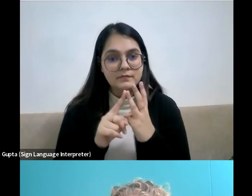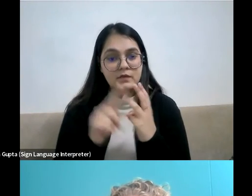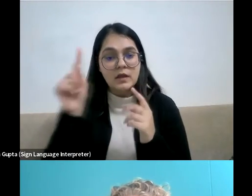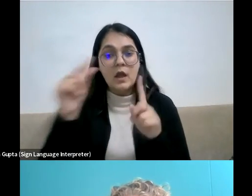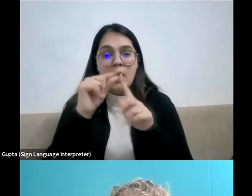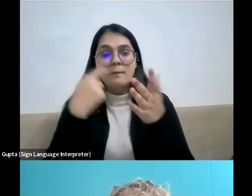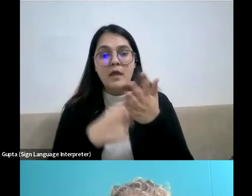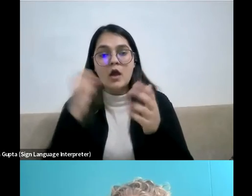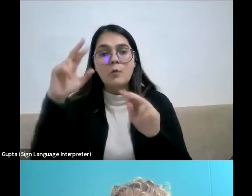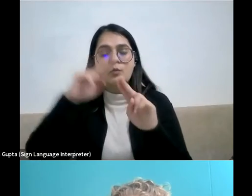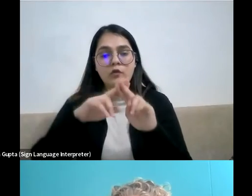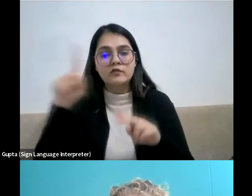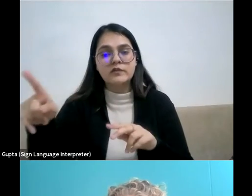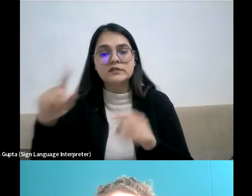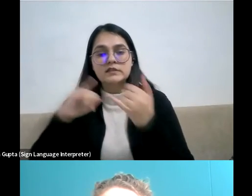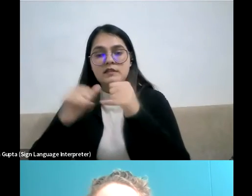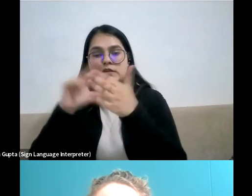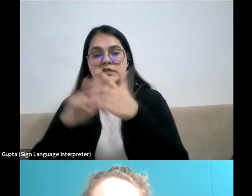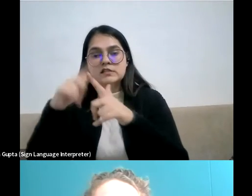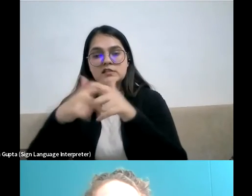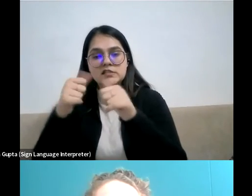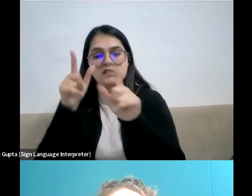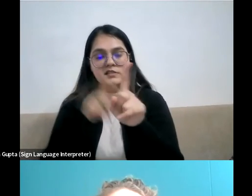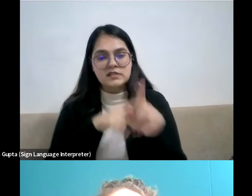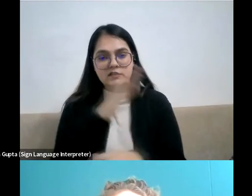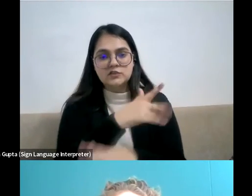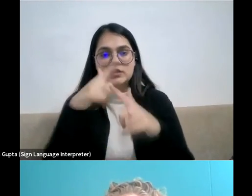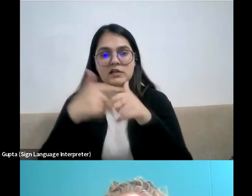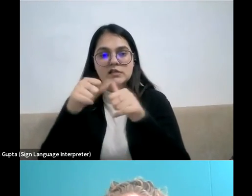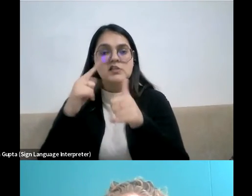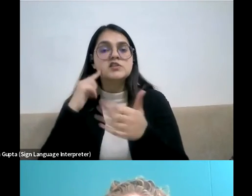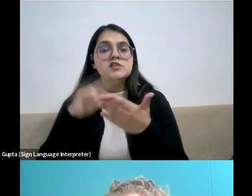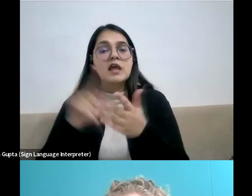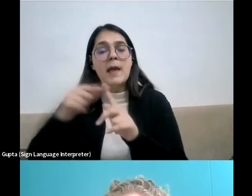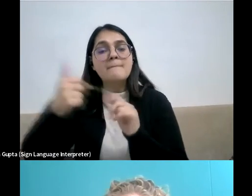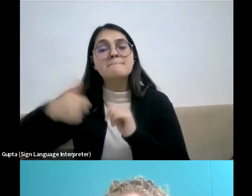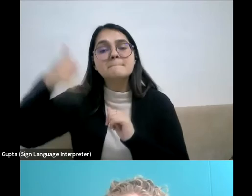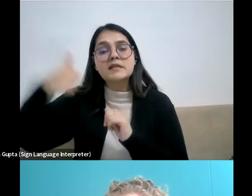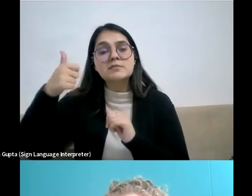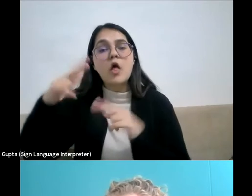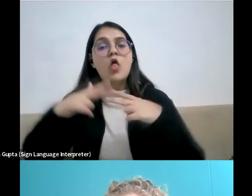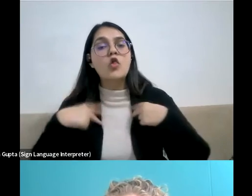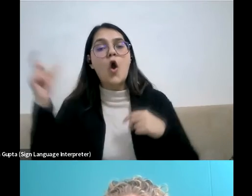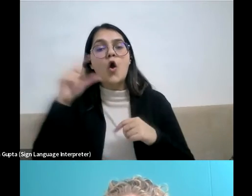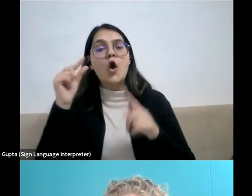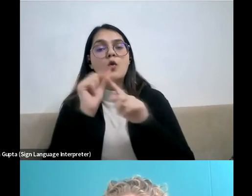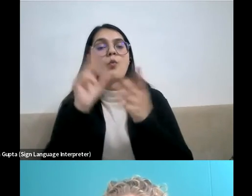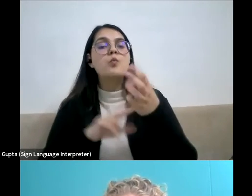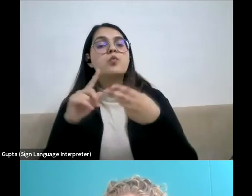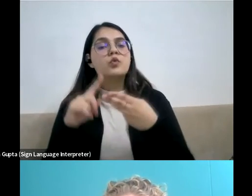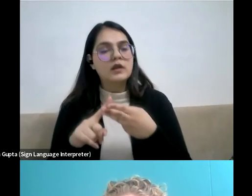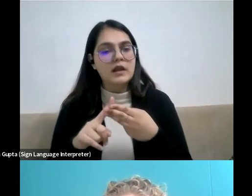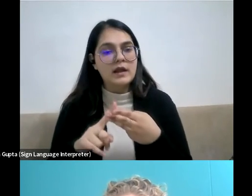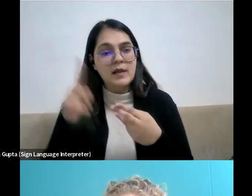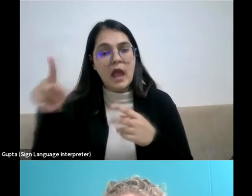Sanjay Jen, who's the principal of acting principal of ILS Law College, Pune, and is an associate